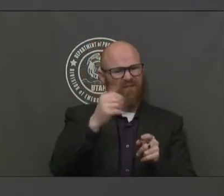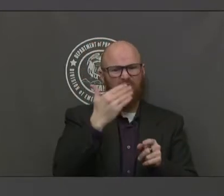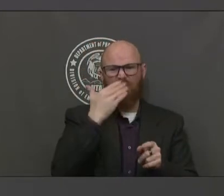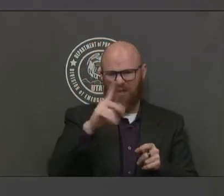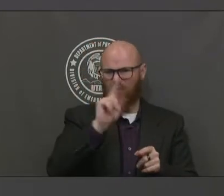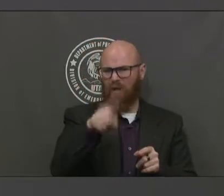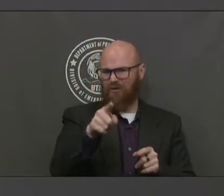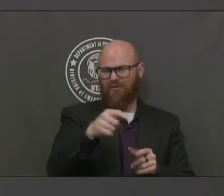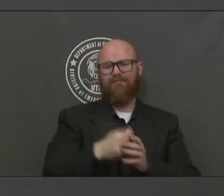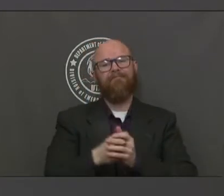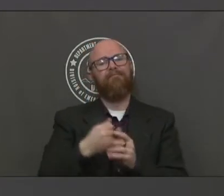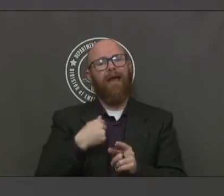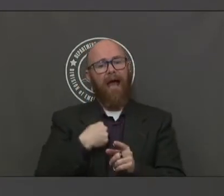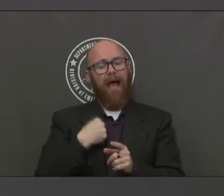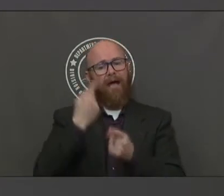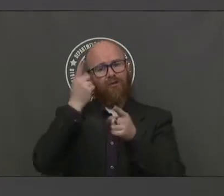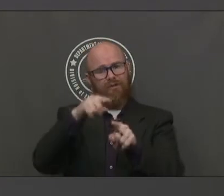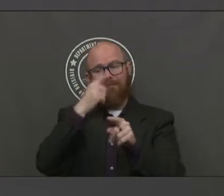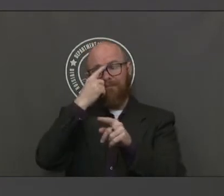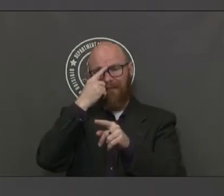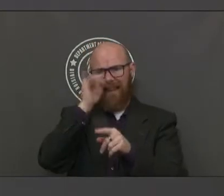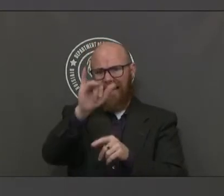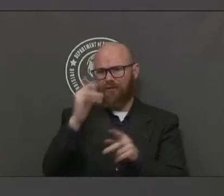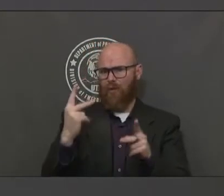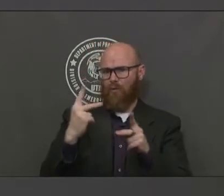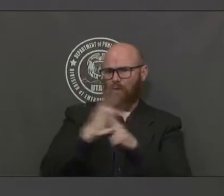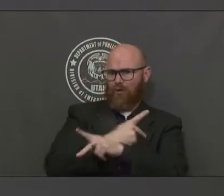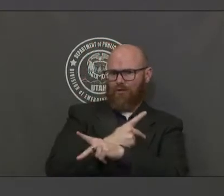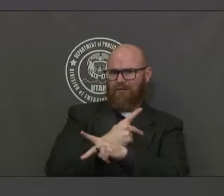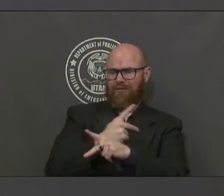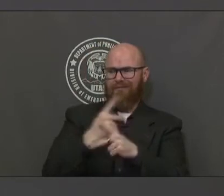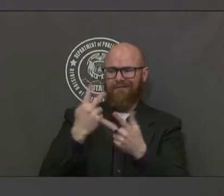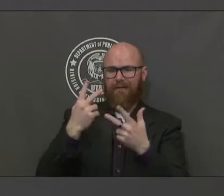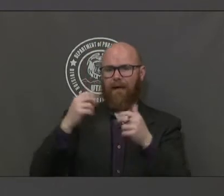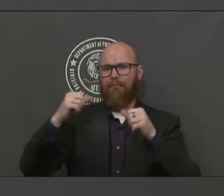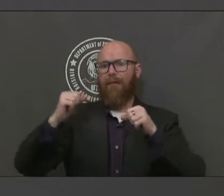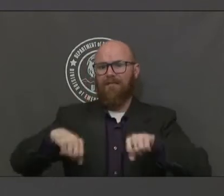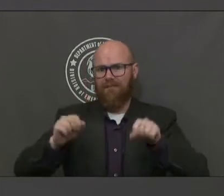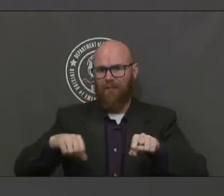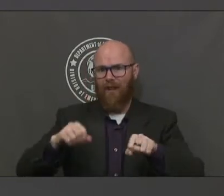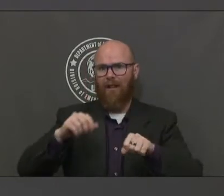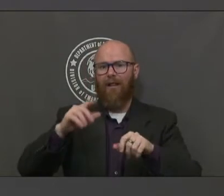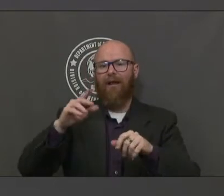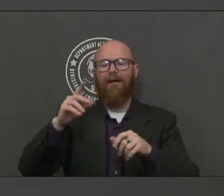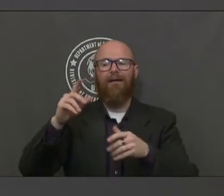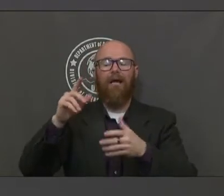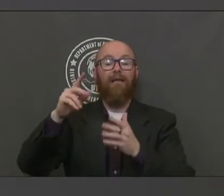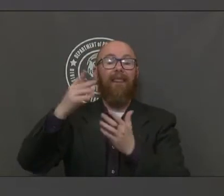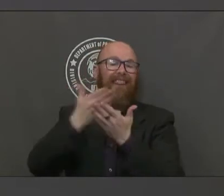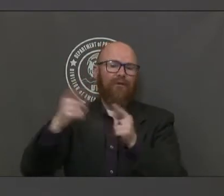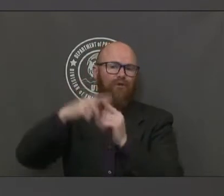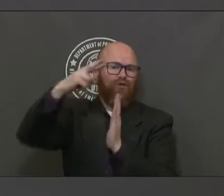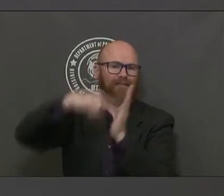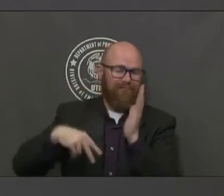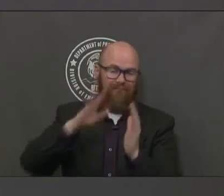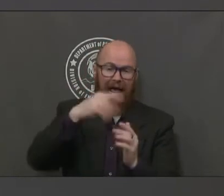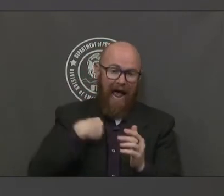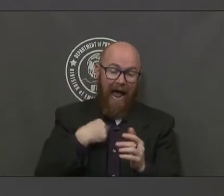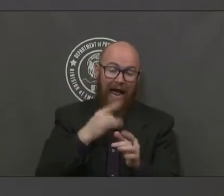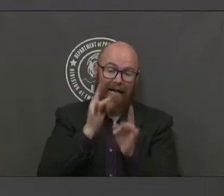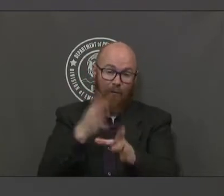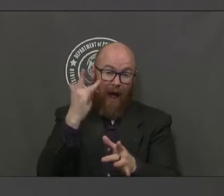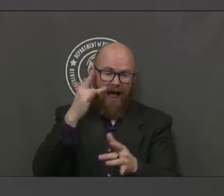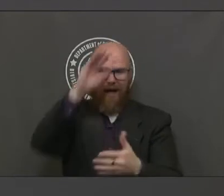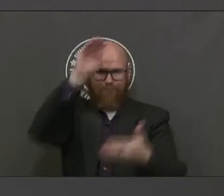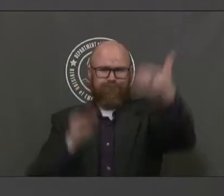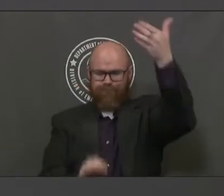look, that is the worst possible metric to use. I hate that metric. Obviously, I hate it because it puts us last, but it's also incredibly unfair